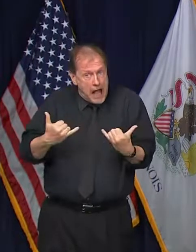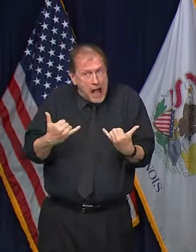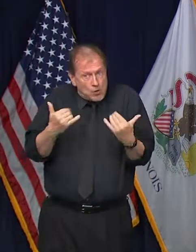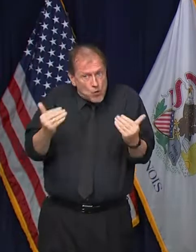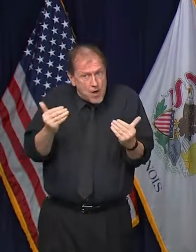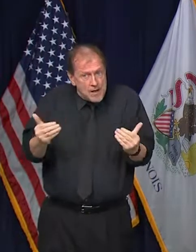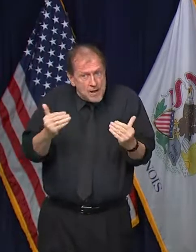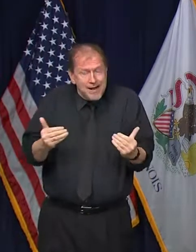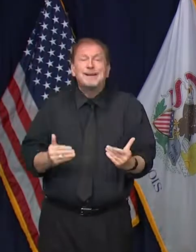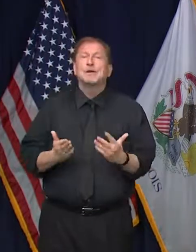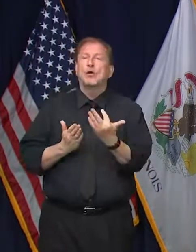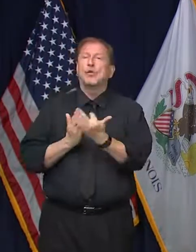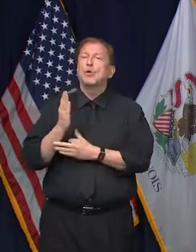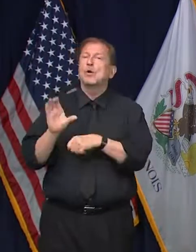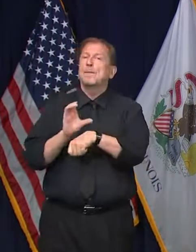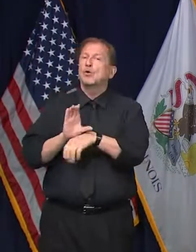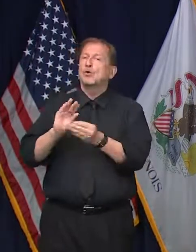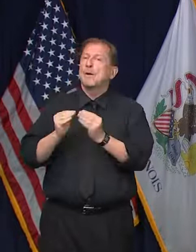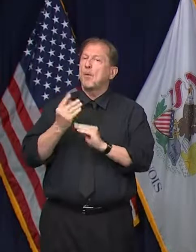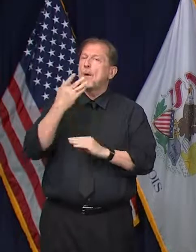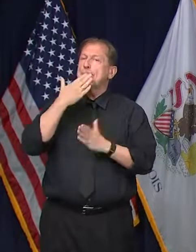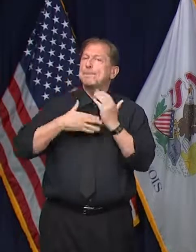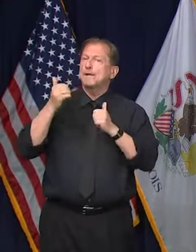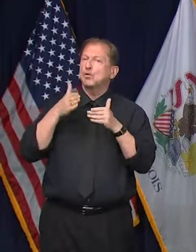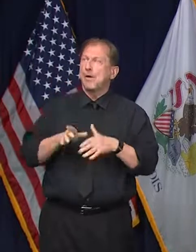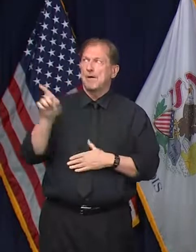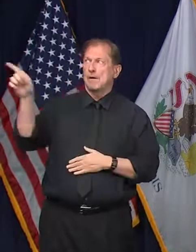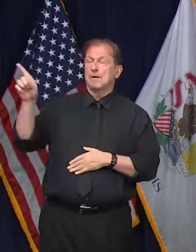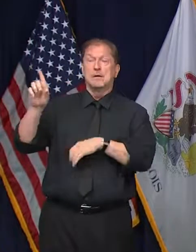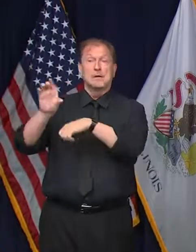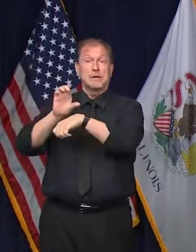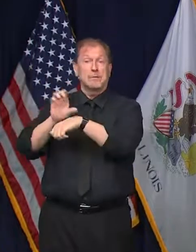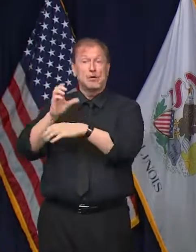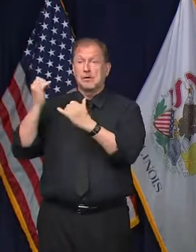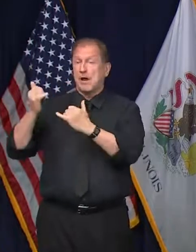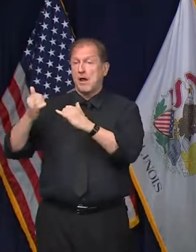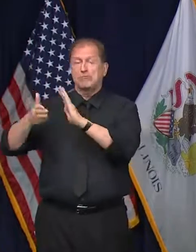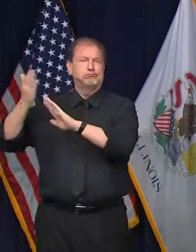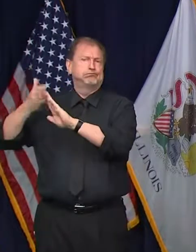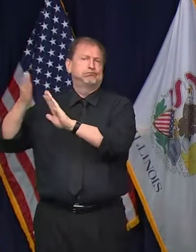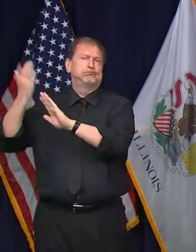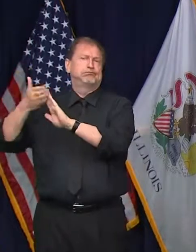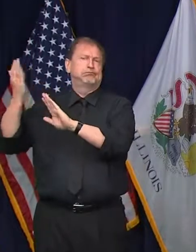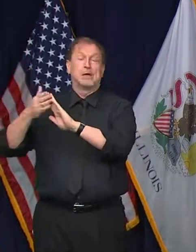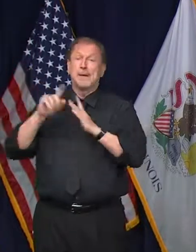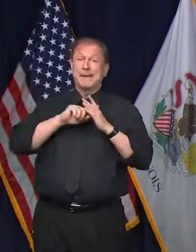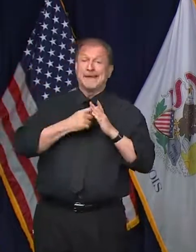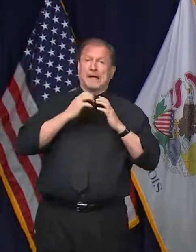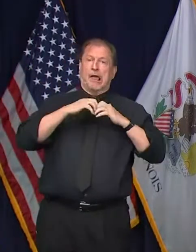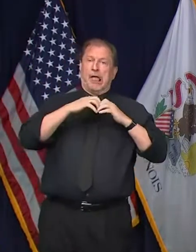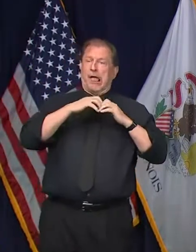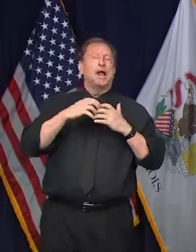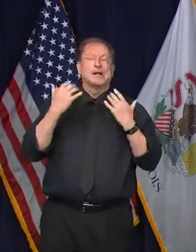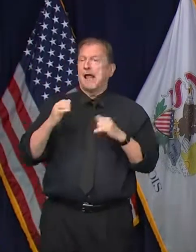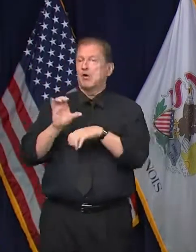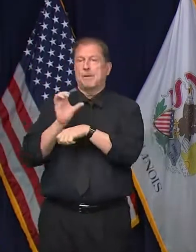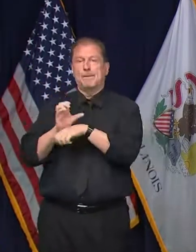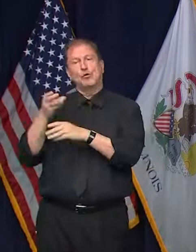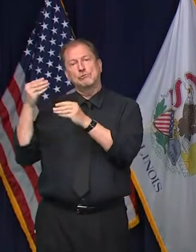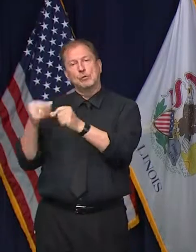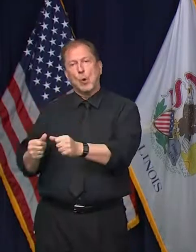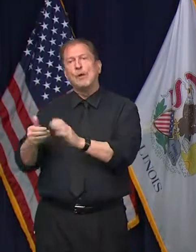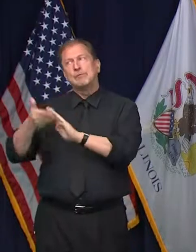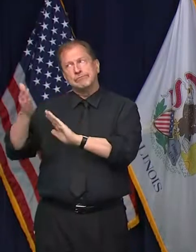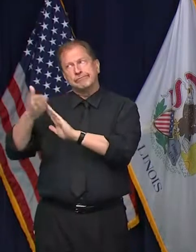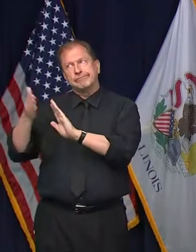That system is now handling many multiples of what it could handle at the very beginning of this epidemic. And